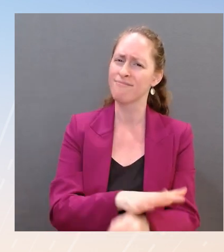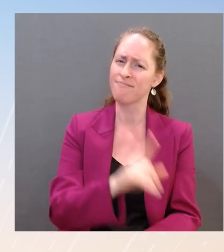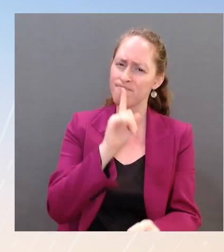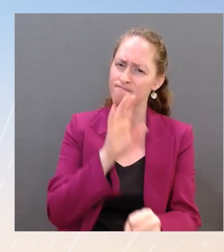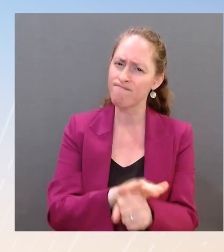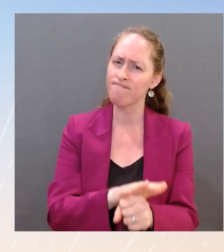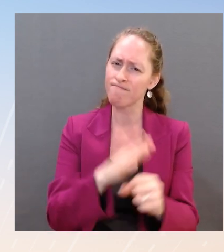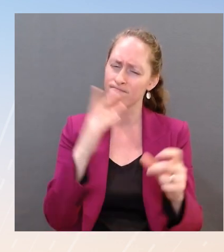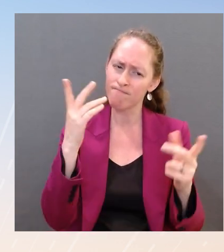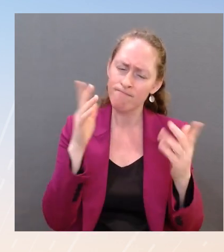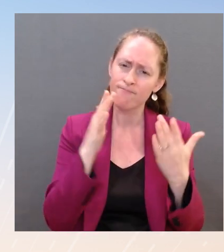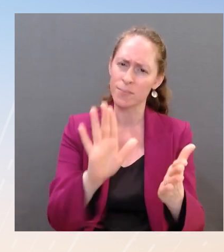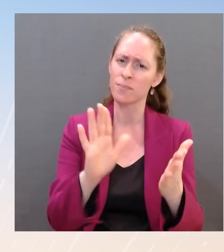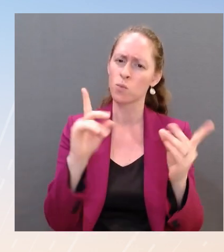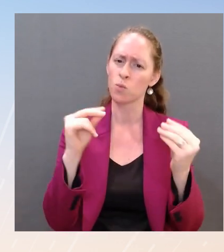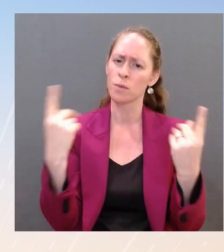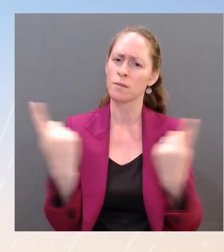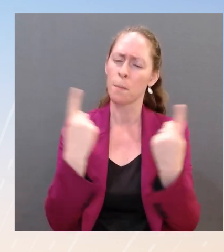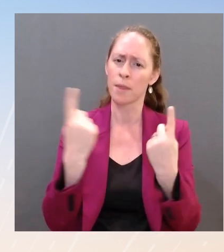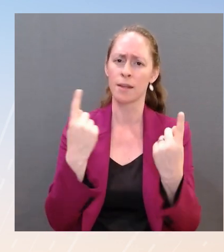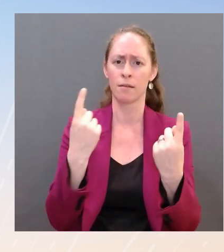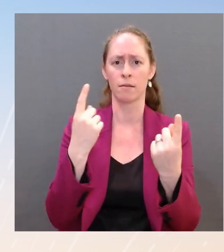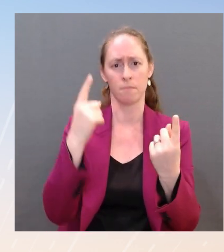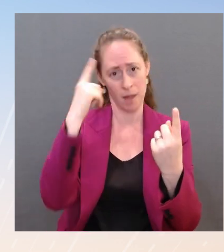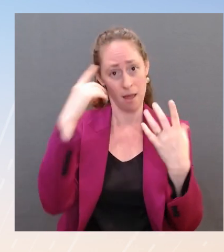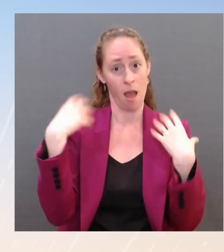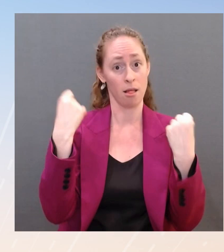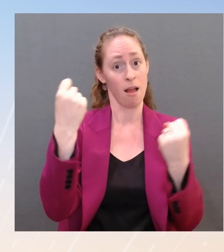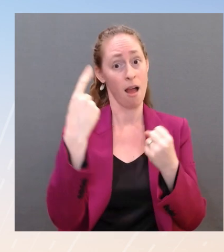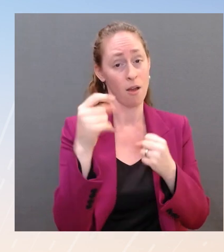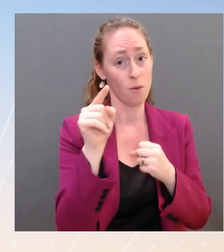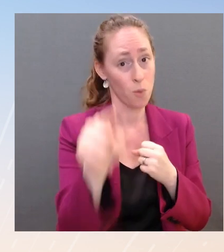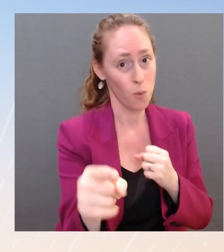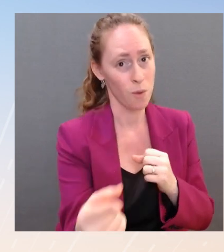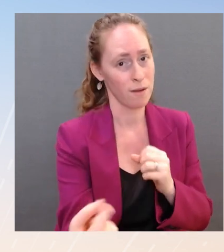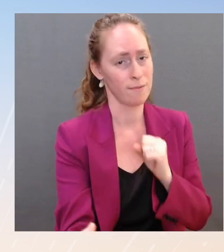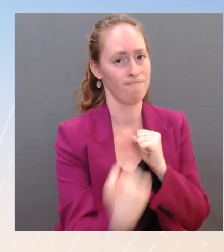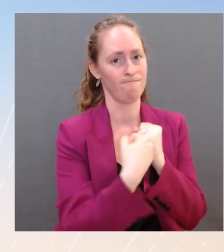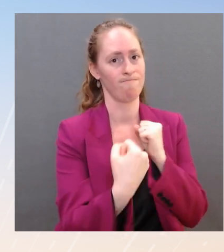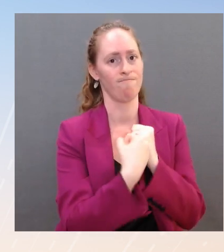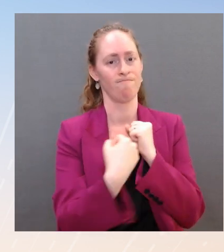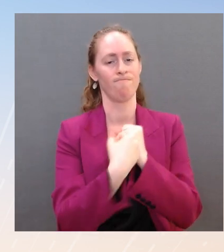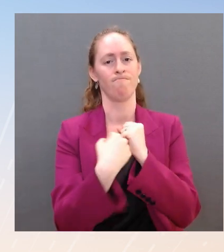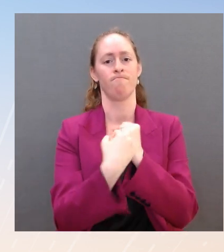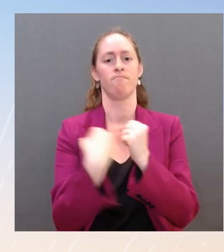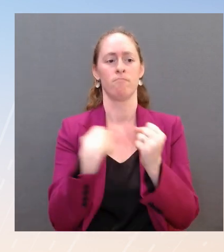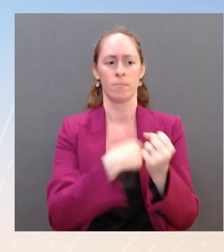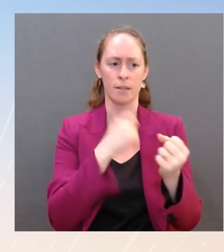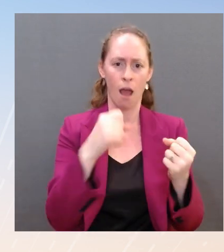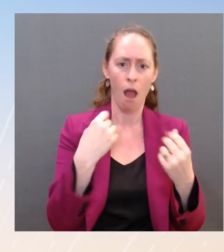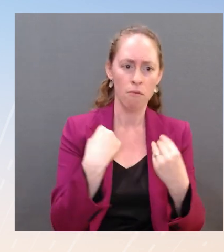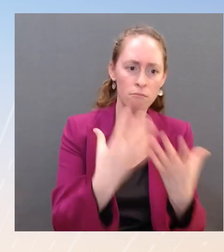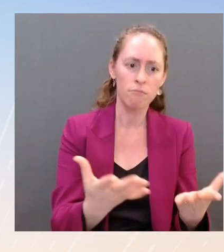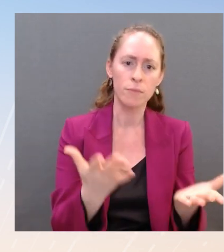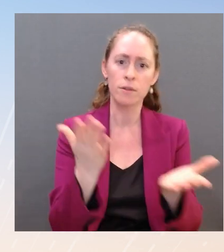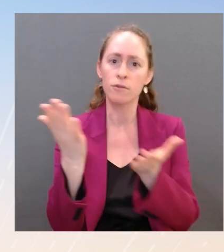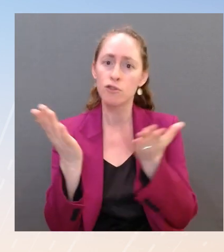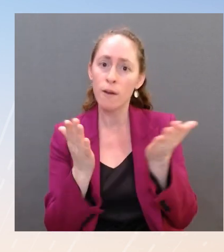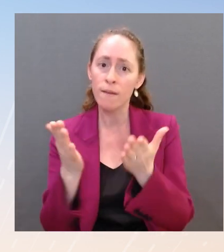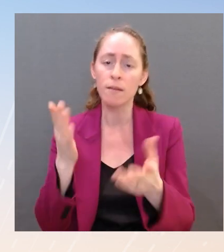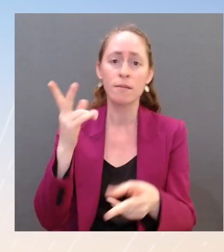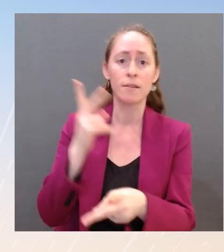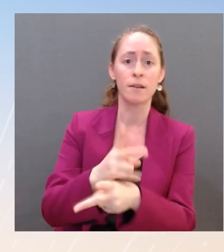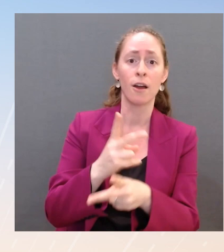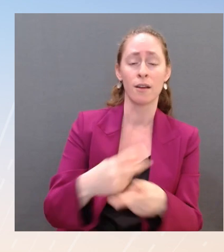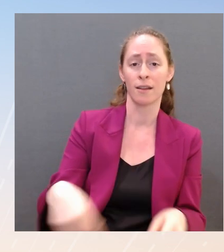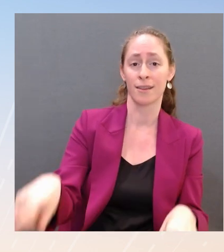get Americans the care they need and deserve. Now let's check out this video and get ready to meet our